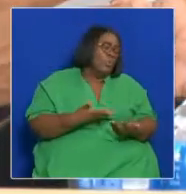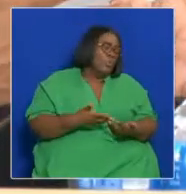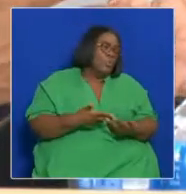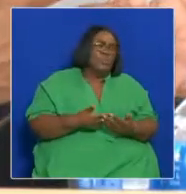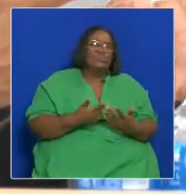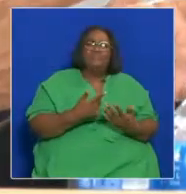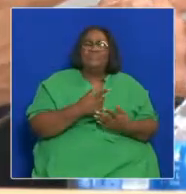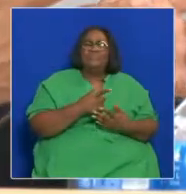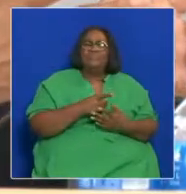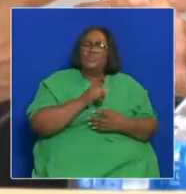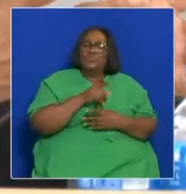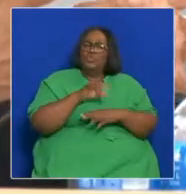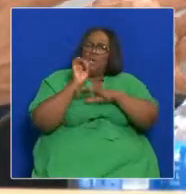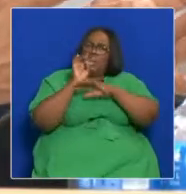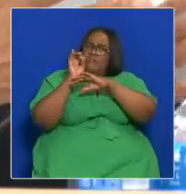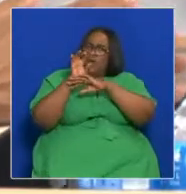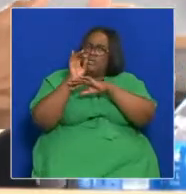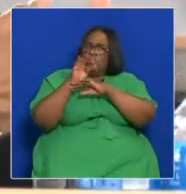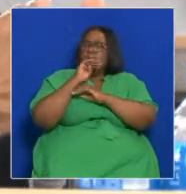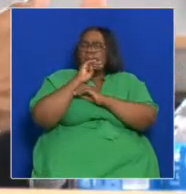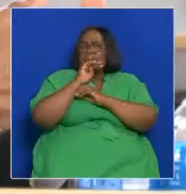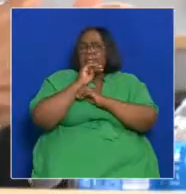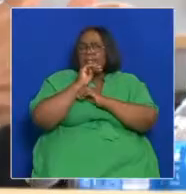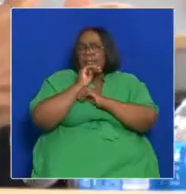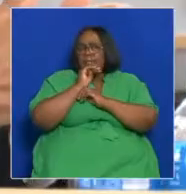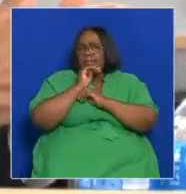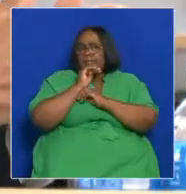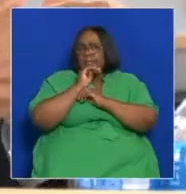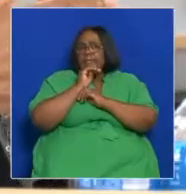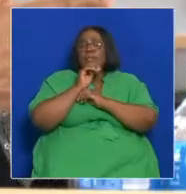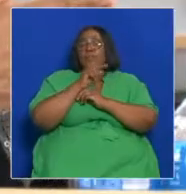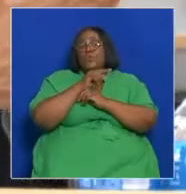mean that you say to her,